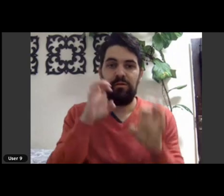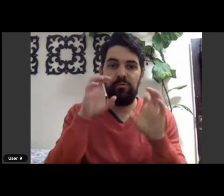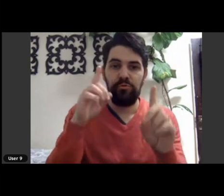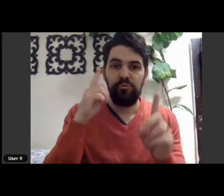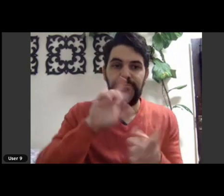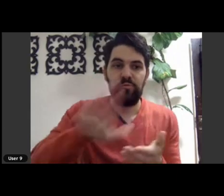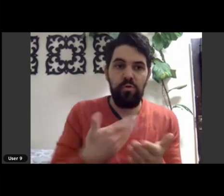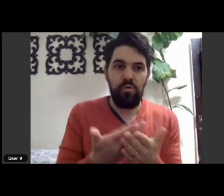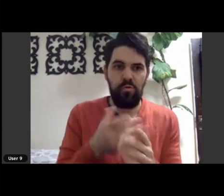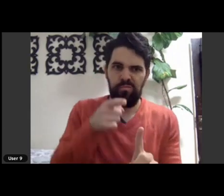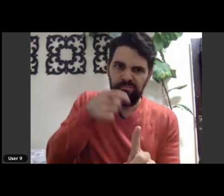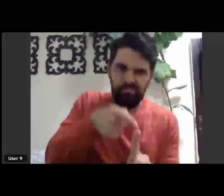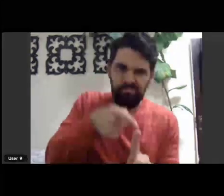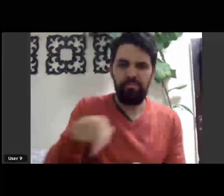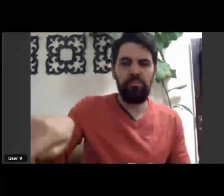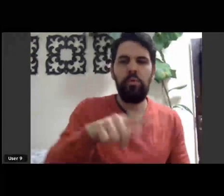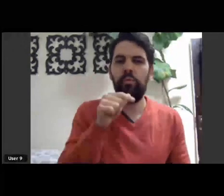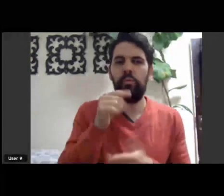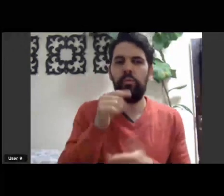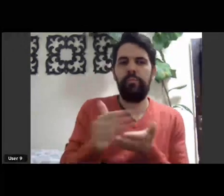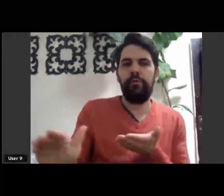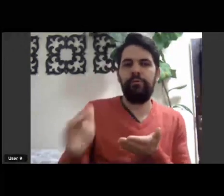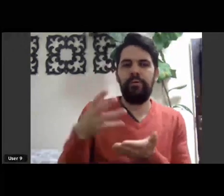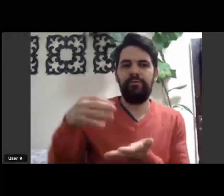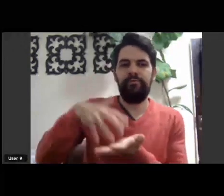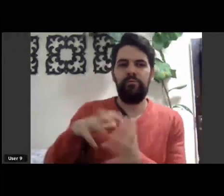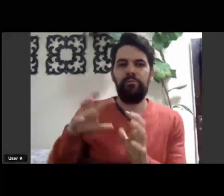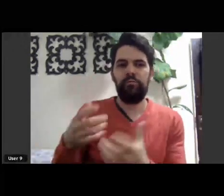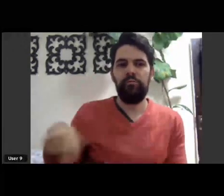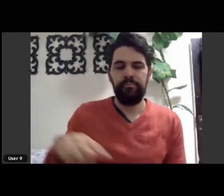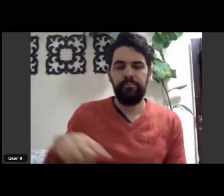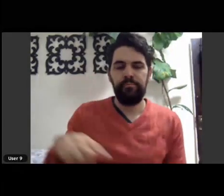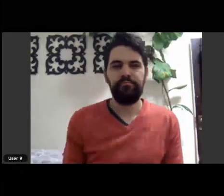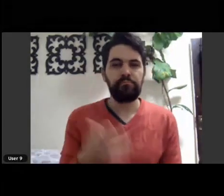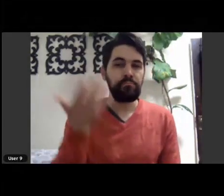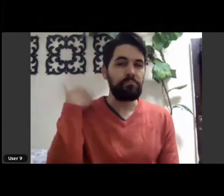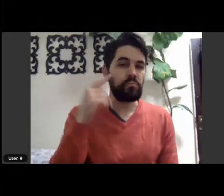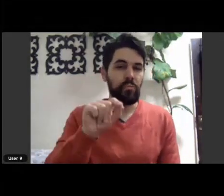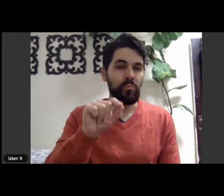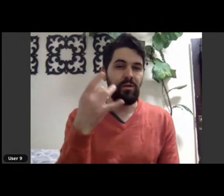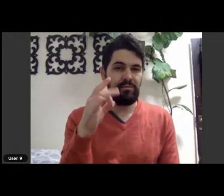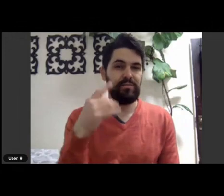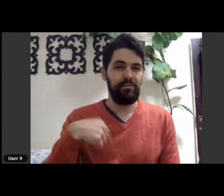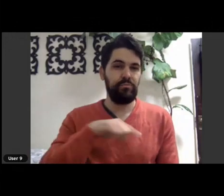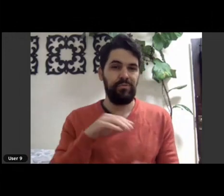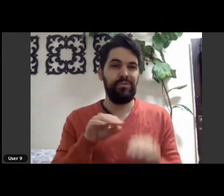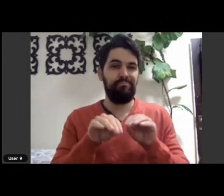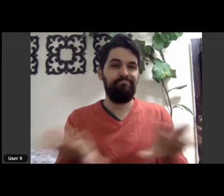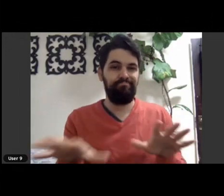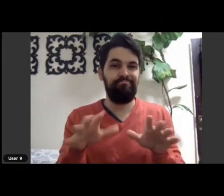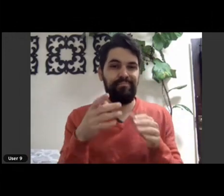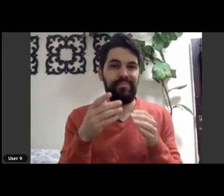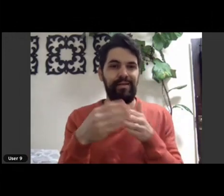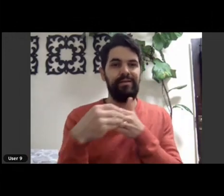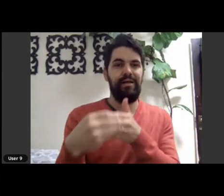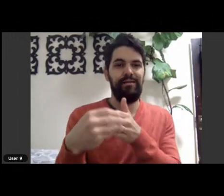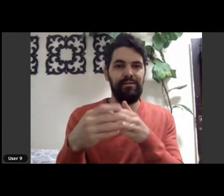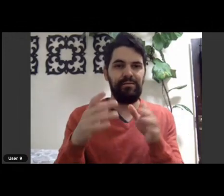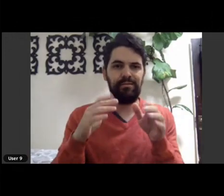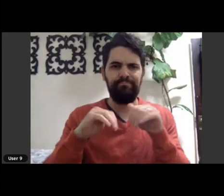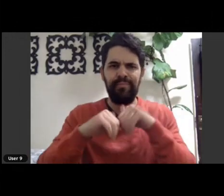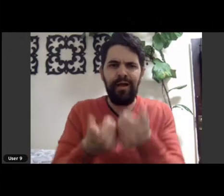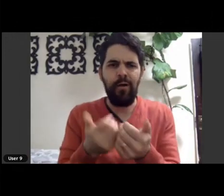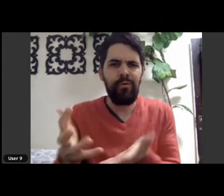priority. And we can expand on that to talk about how we need to provide access to education for